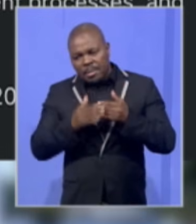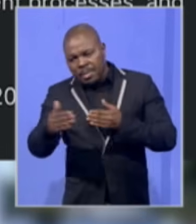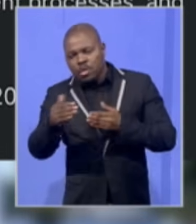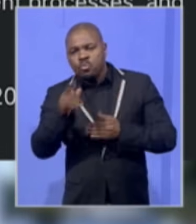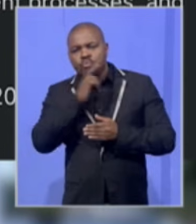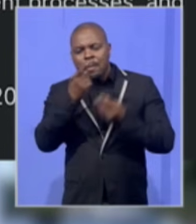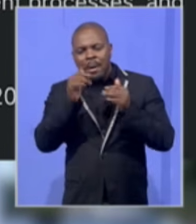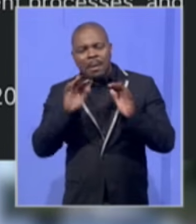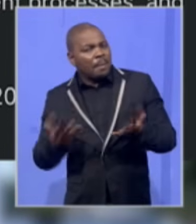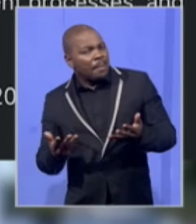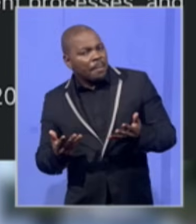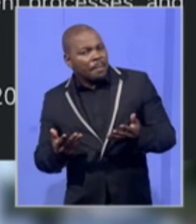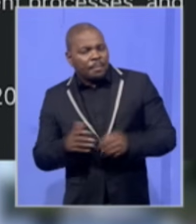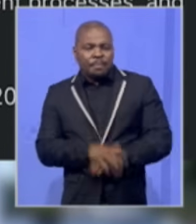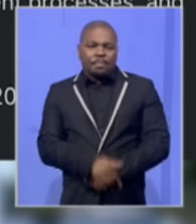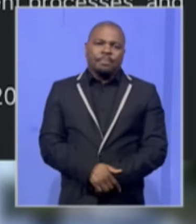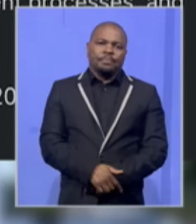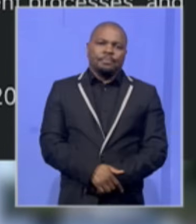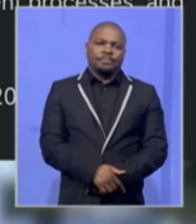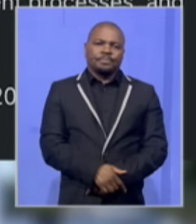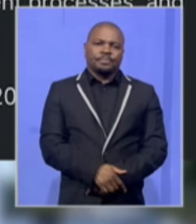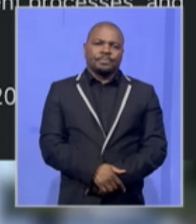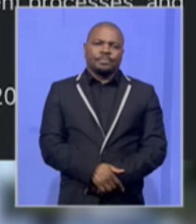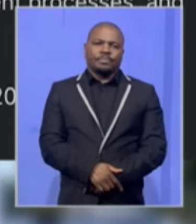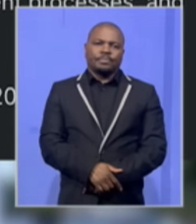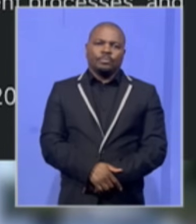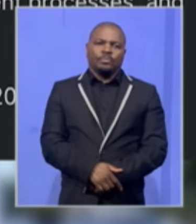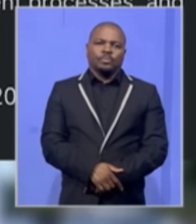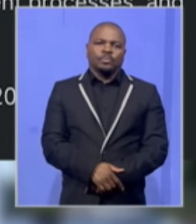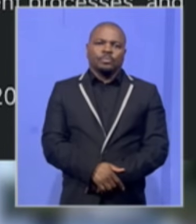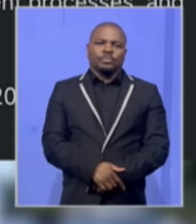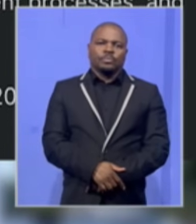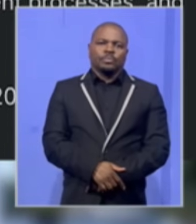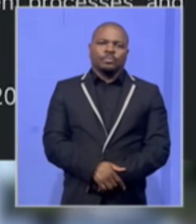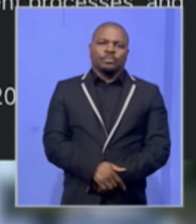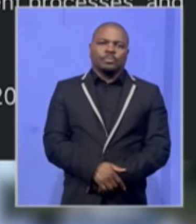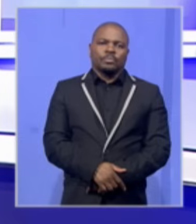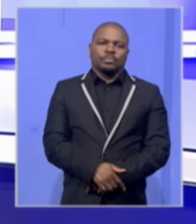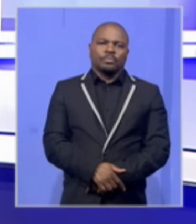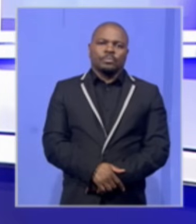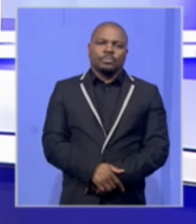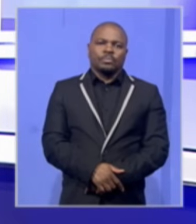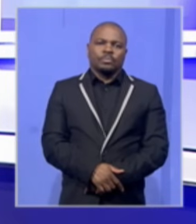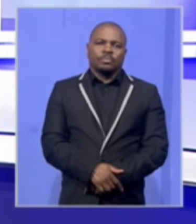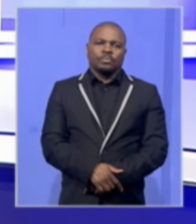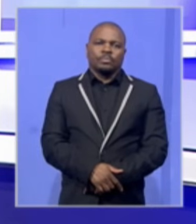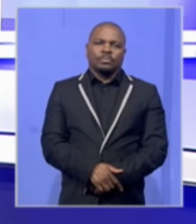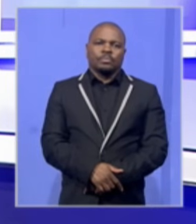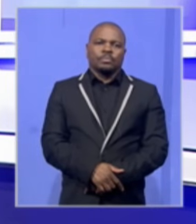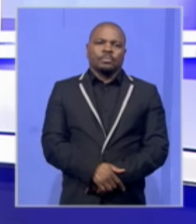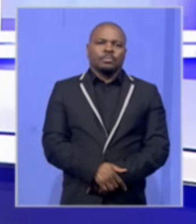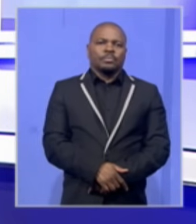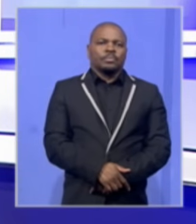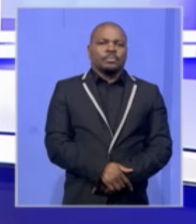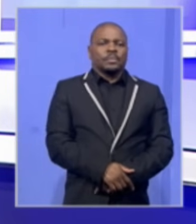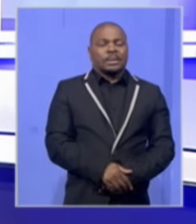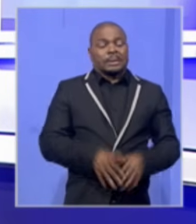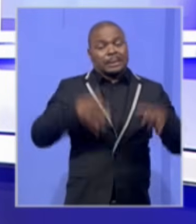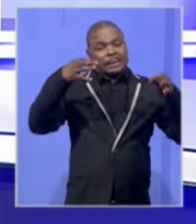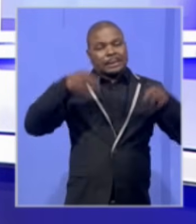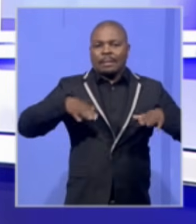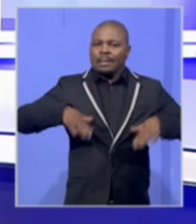jang. Sentle English, SABC News, Mahikeng. Ga go a rebolwa katlholo